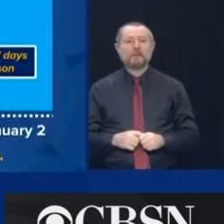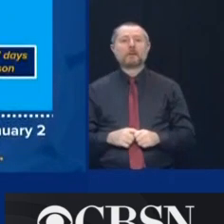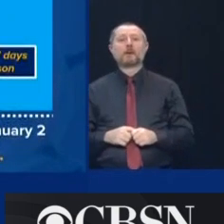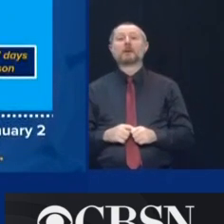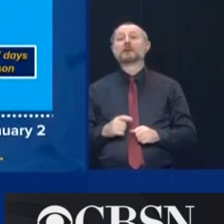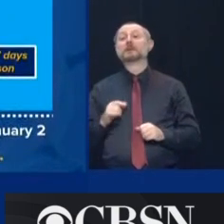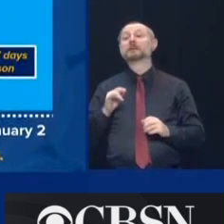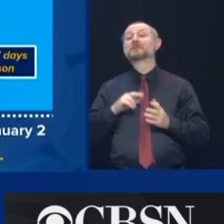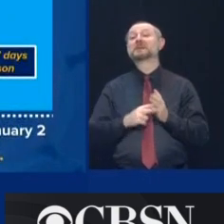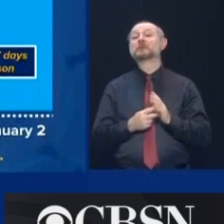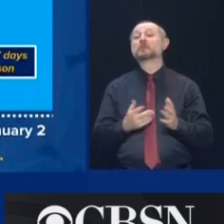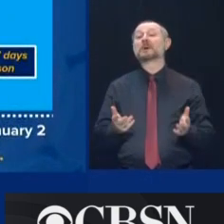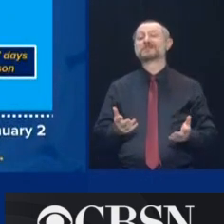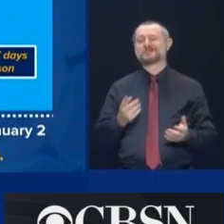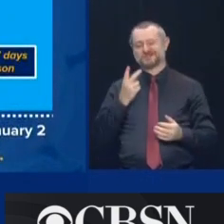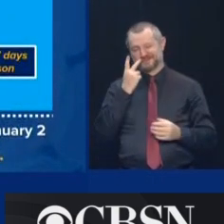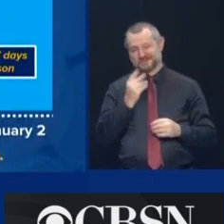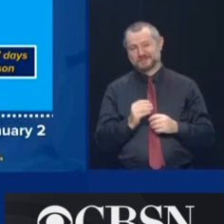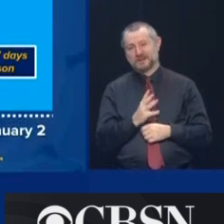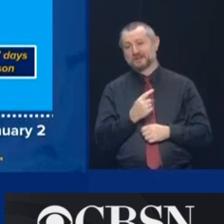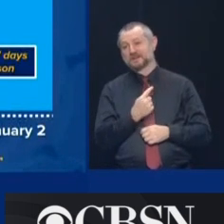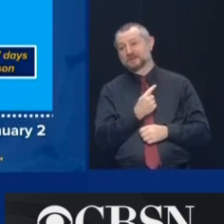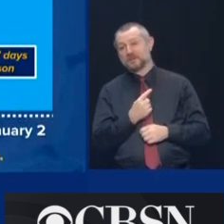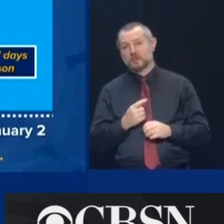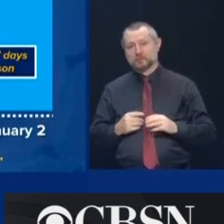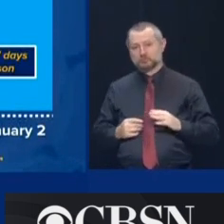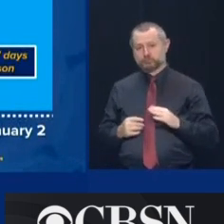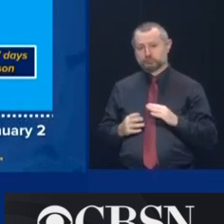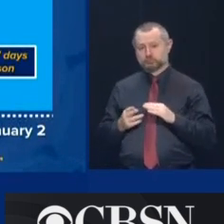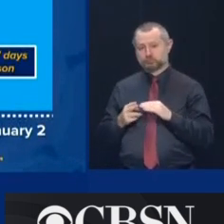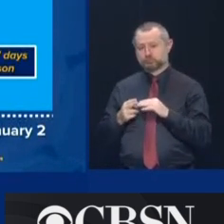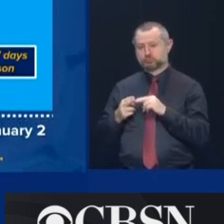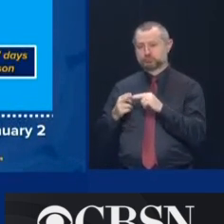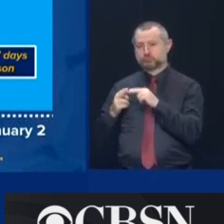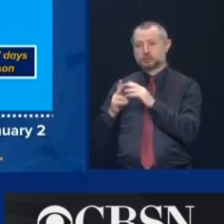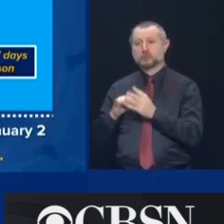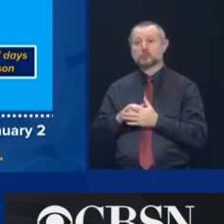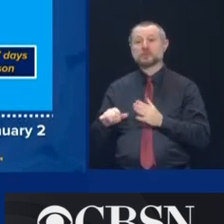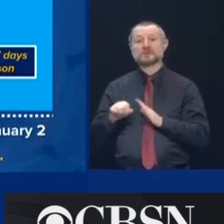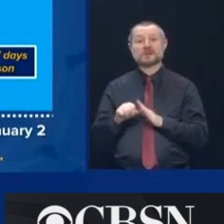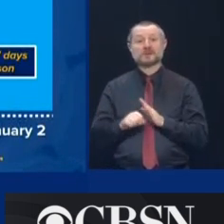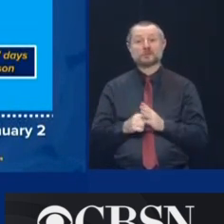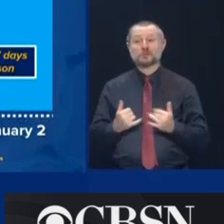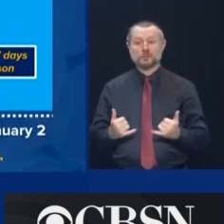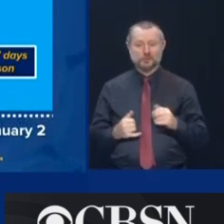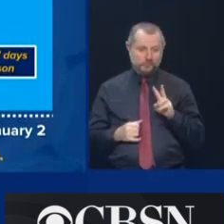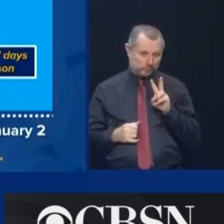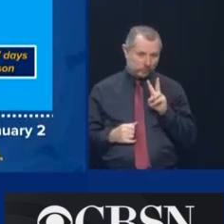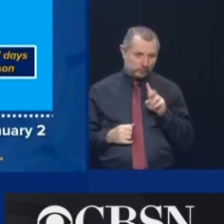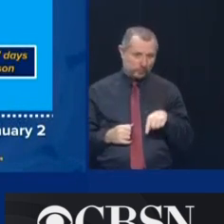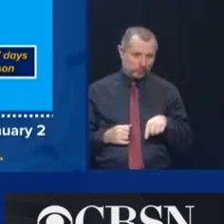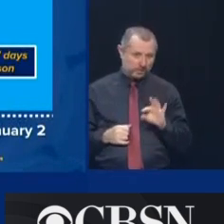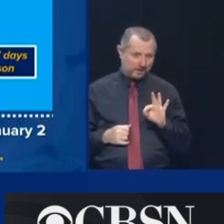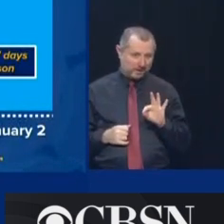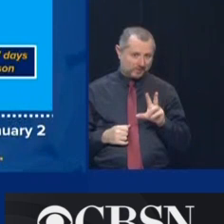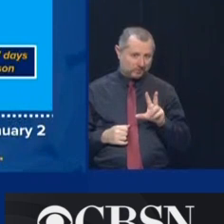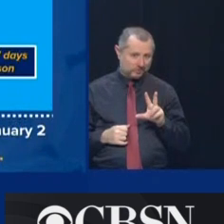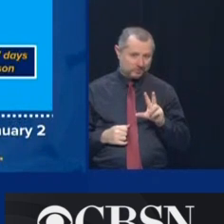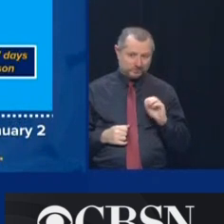20%. Look what happens. New York State, today we have 2.9% positivity. We